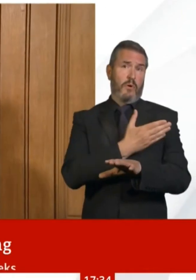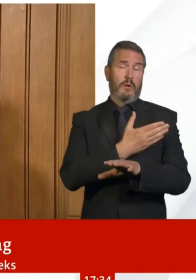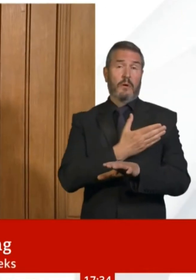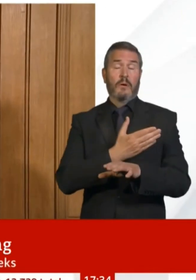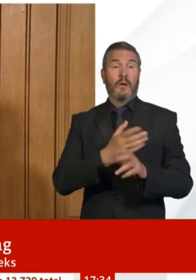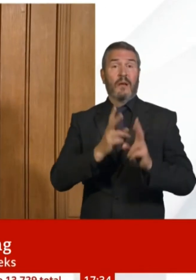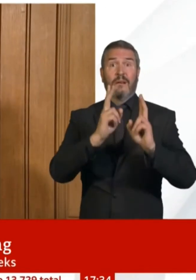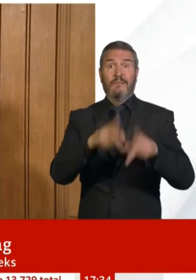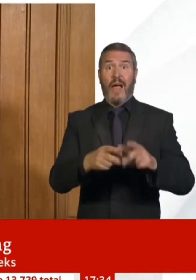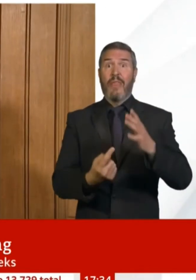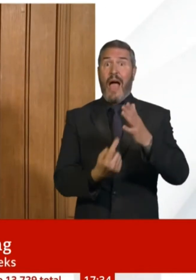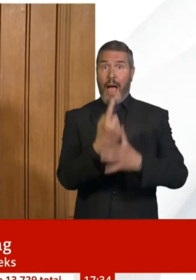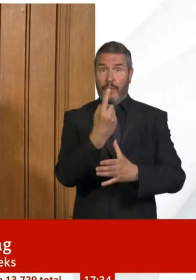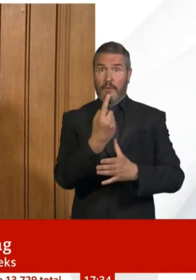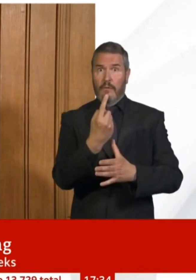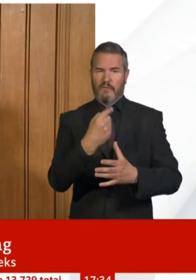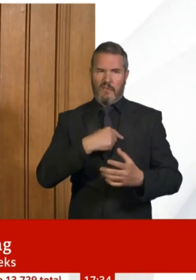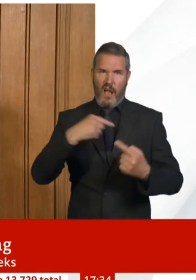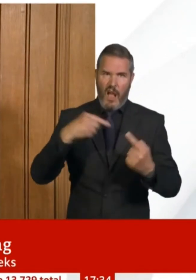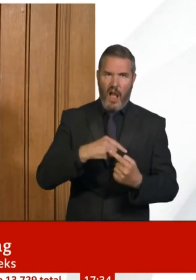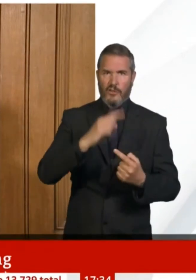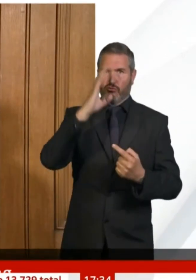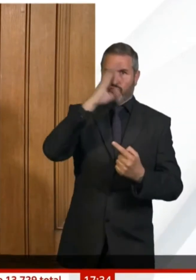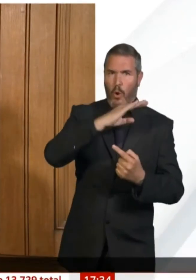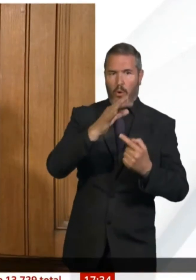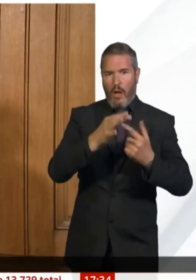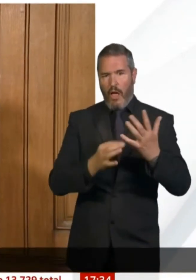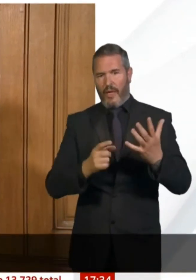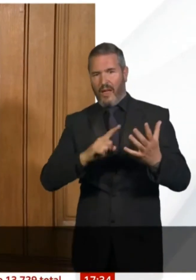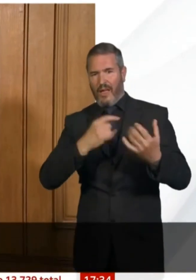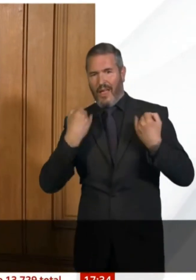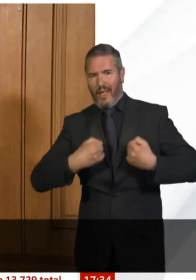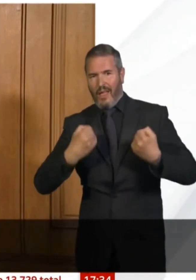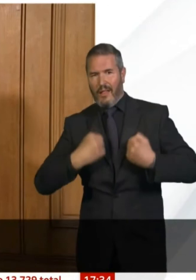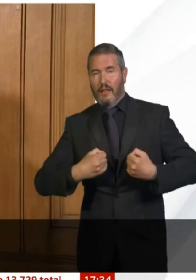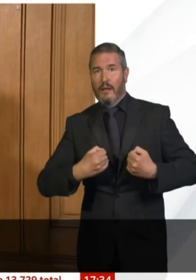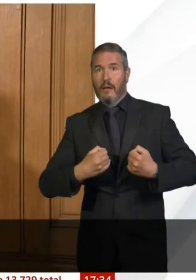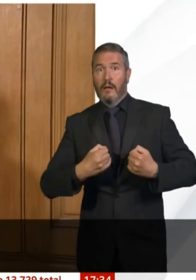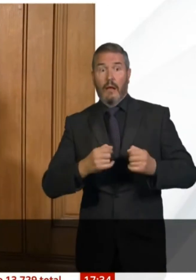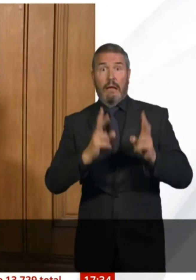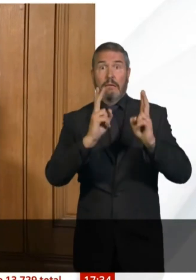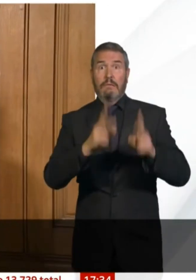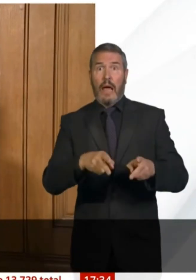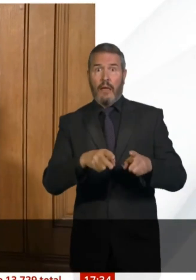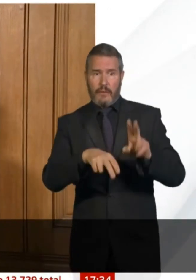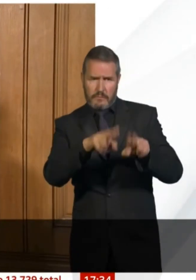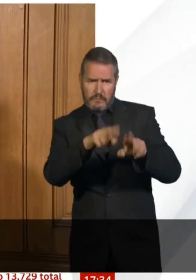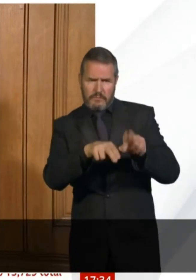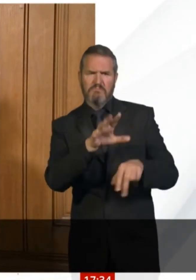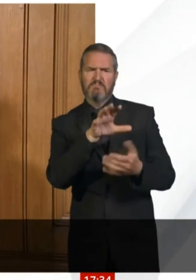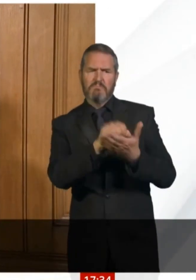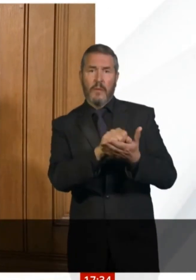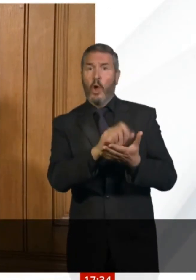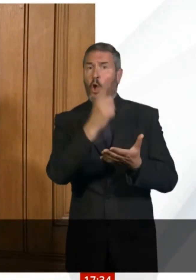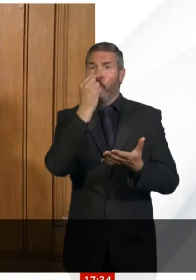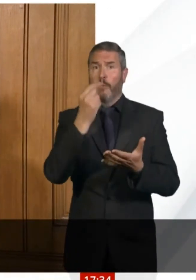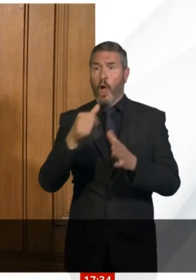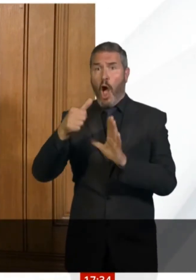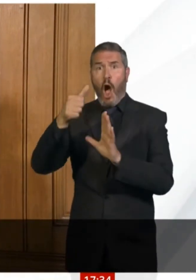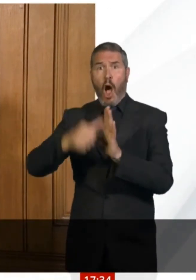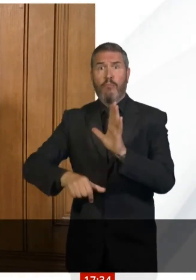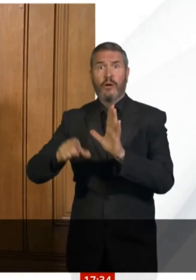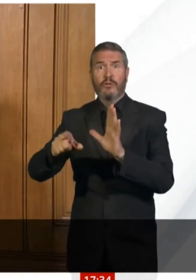deaths, we need to think about an indirect other illness. Death is not the only thing. If someone has had, for example, a major operation